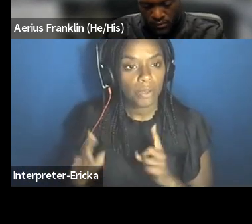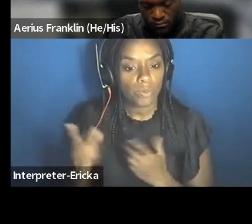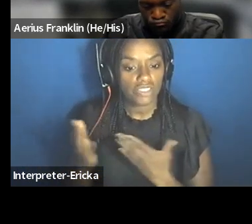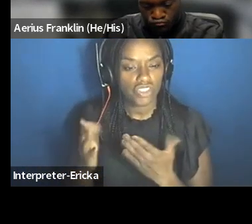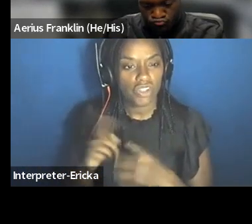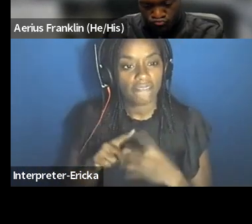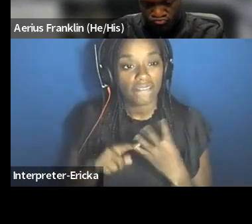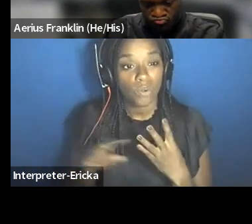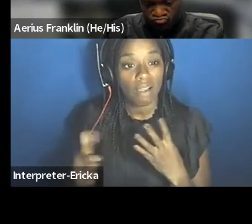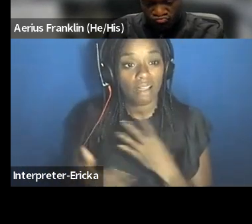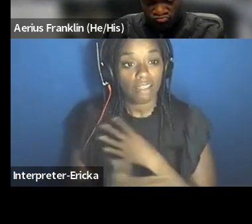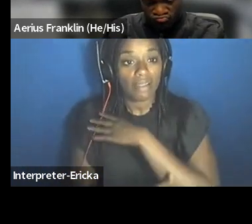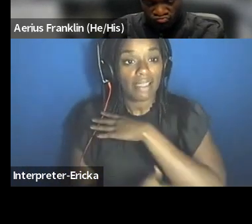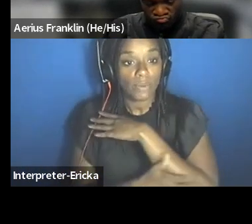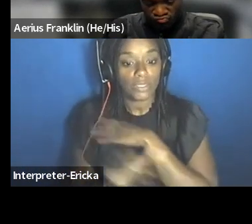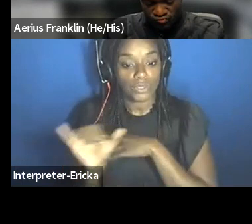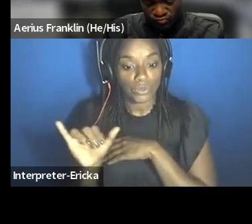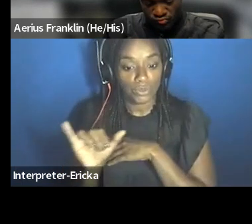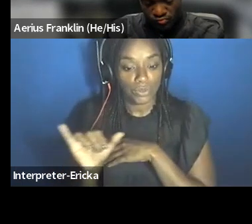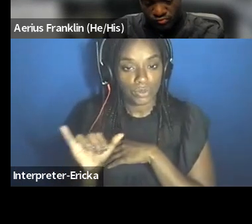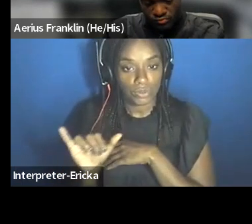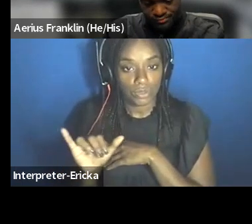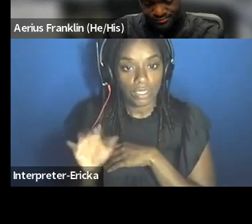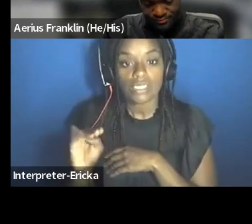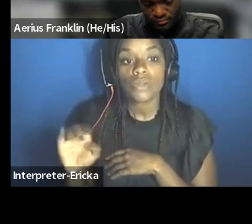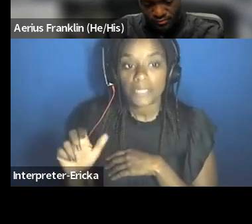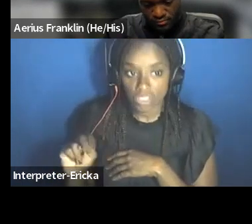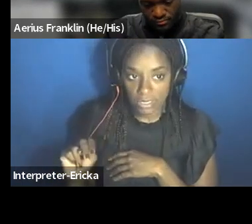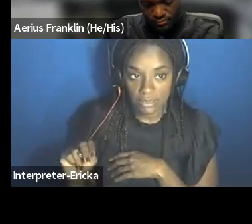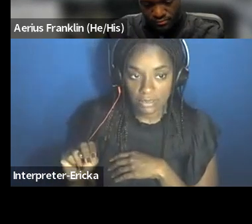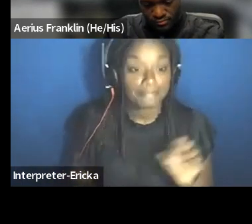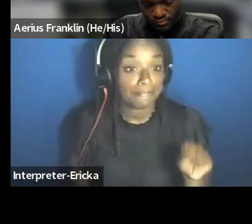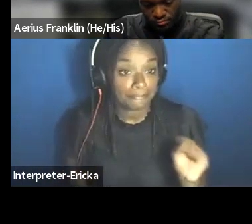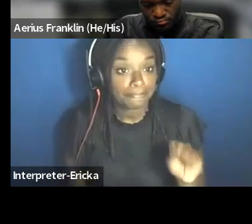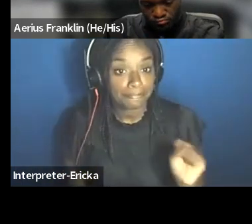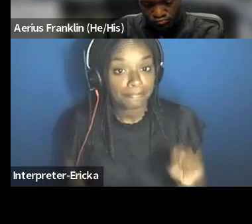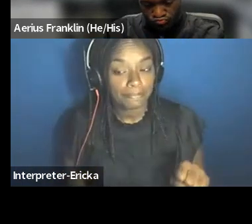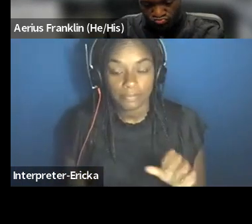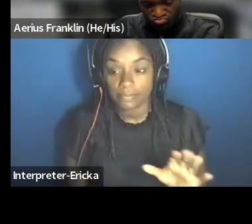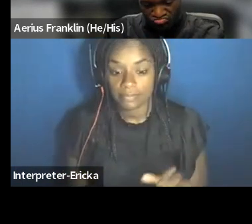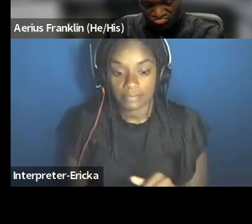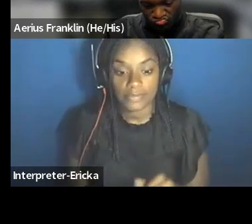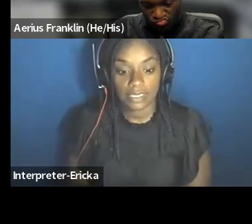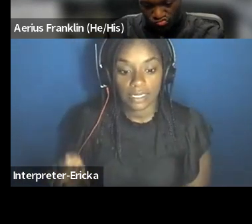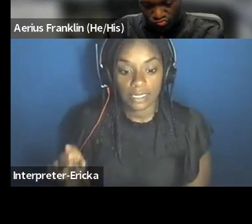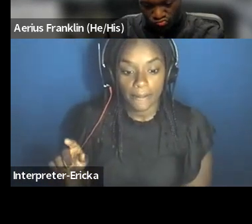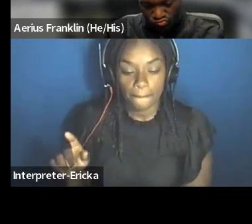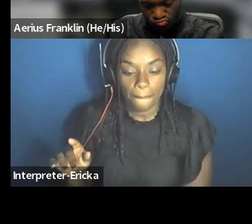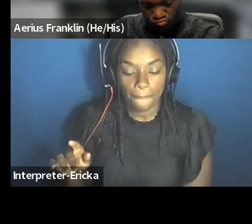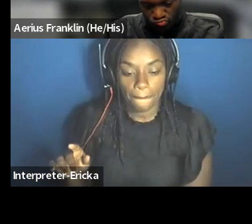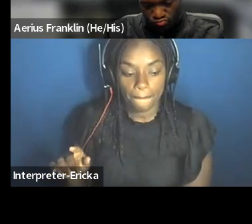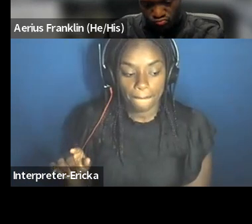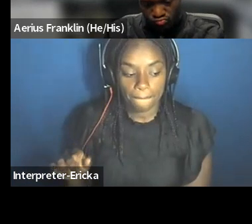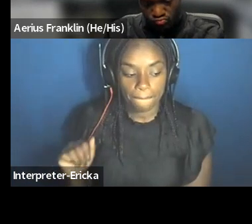other counties as well. Okay, so in Michigan. Yeah, Muskegon, Michigan, mostly. So I think